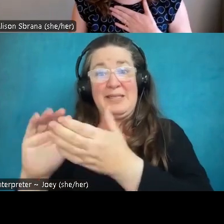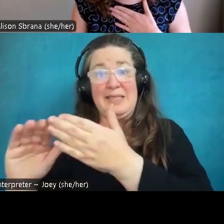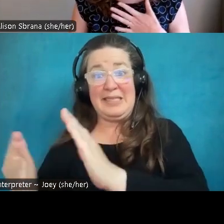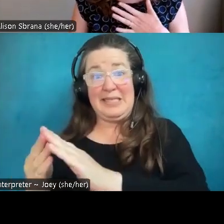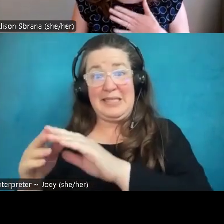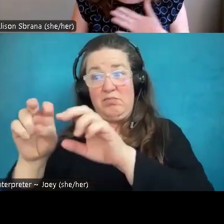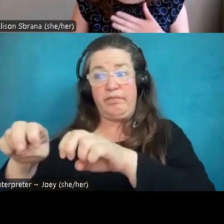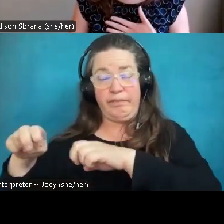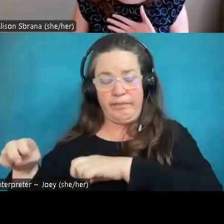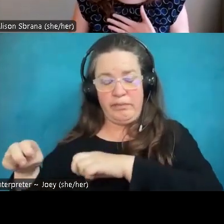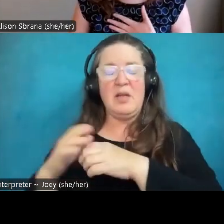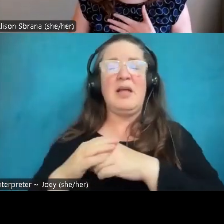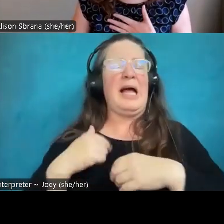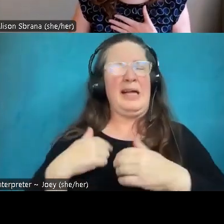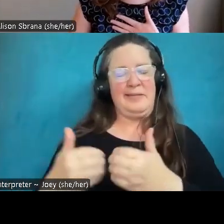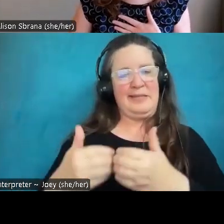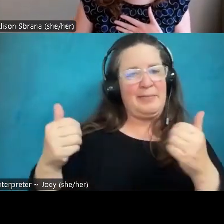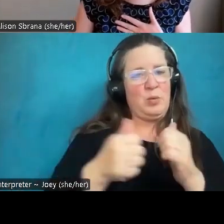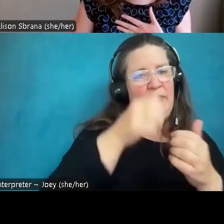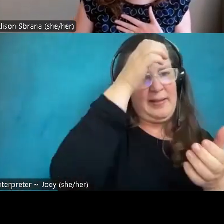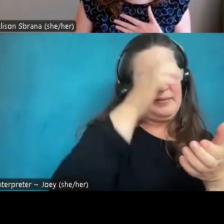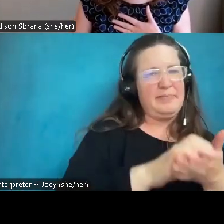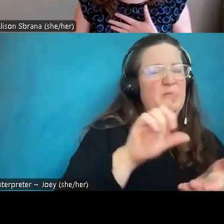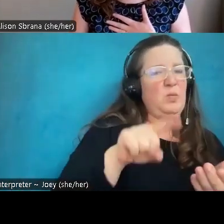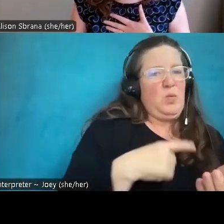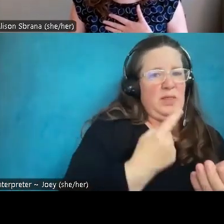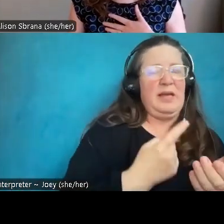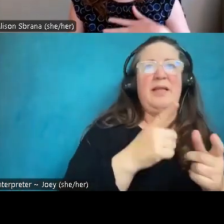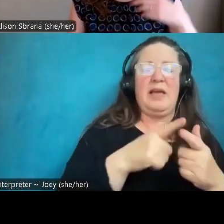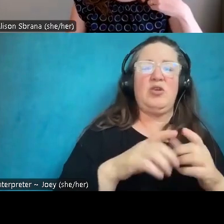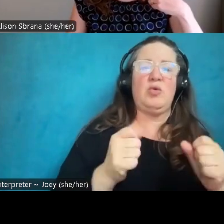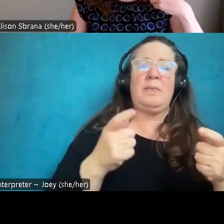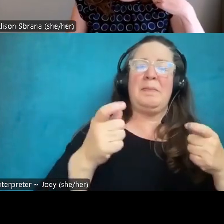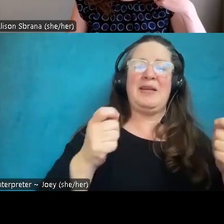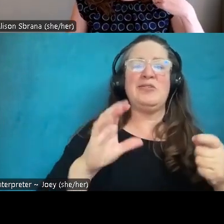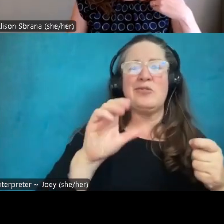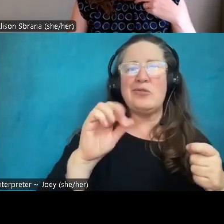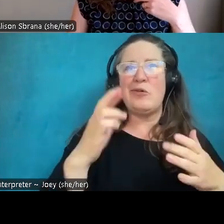car sickness and other symptom management. Next slide, please.